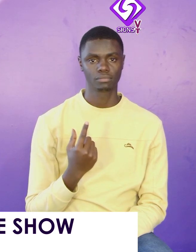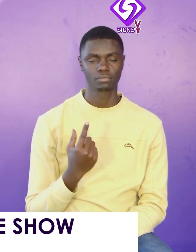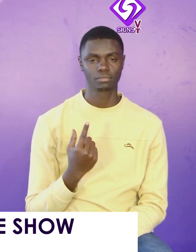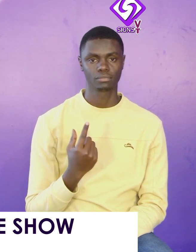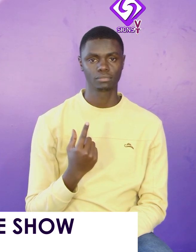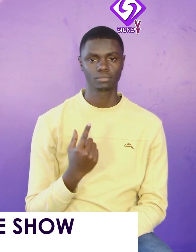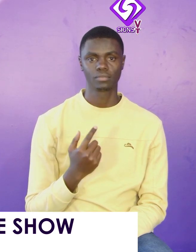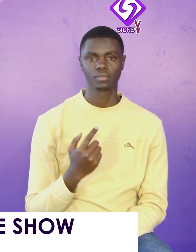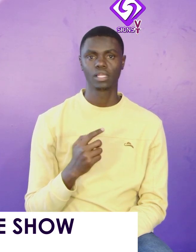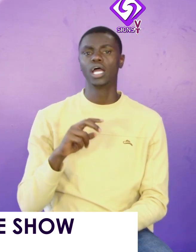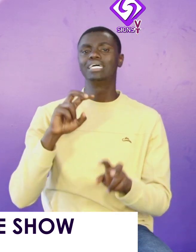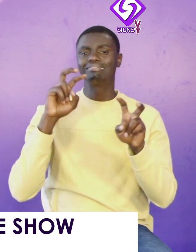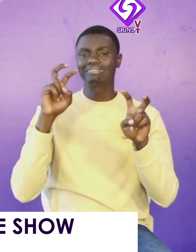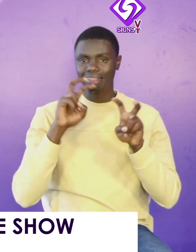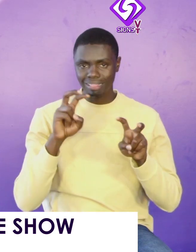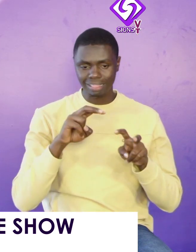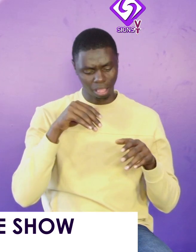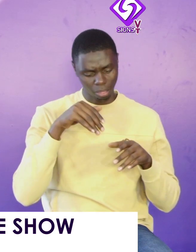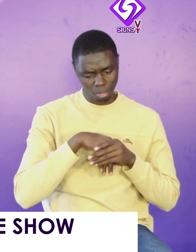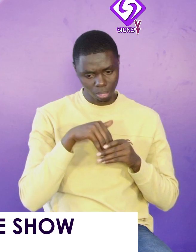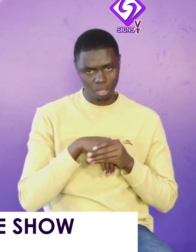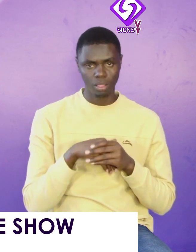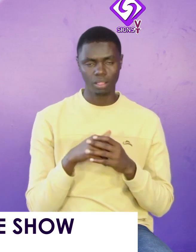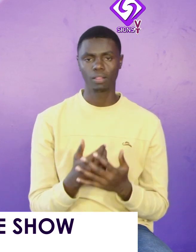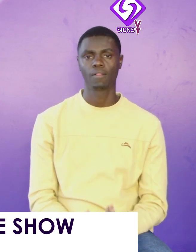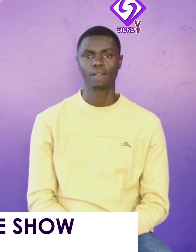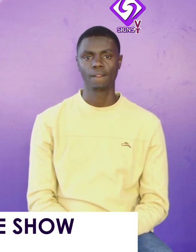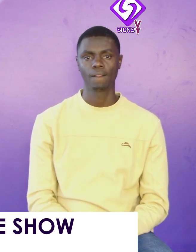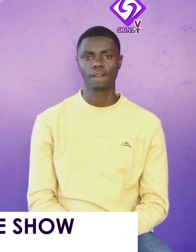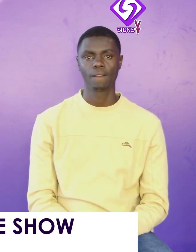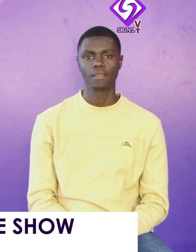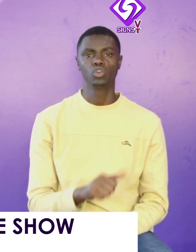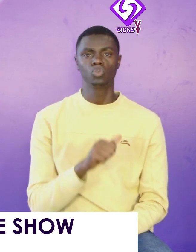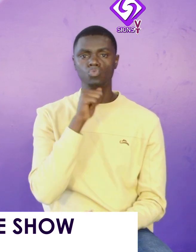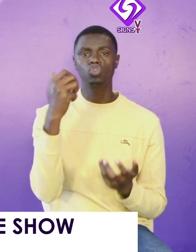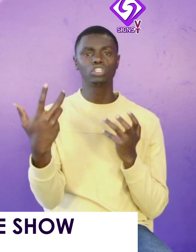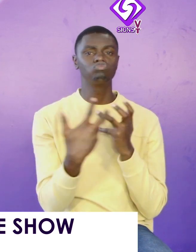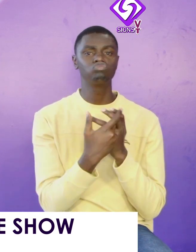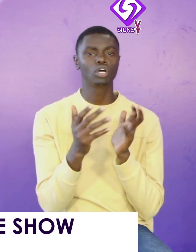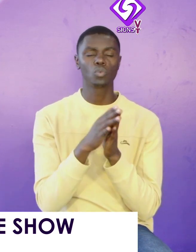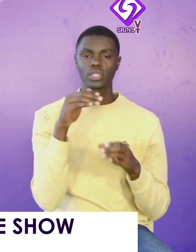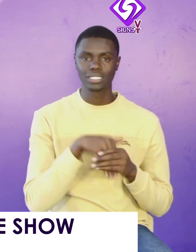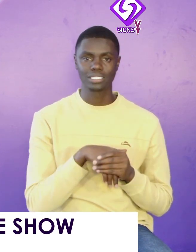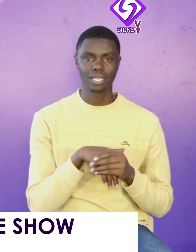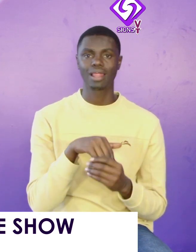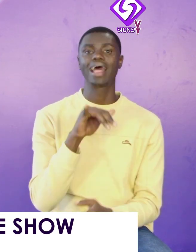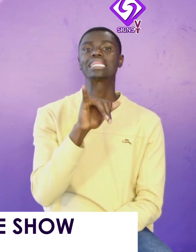looking on the inside, like you're not matching it. That is a